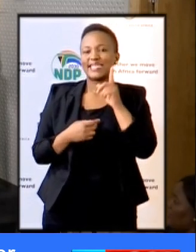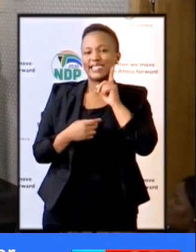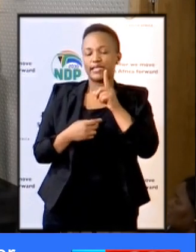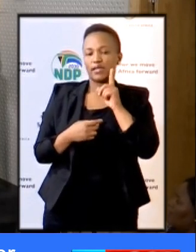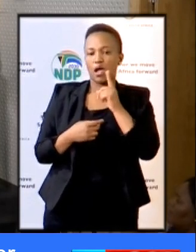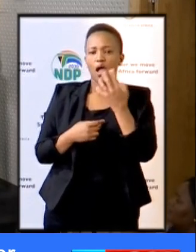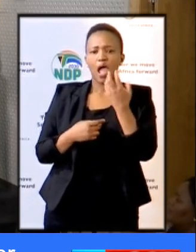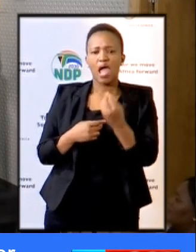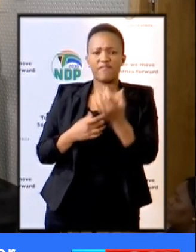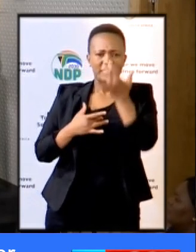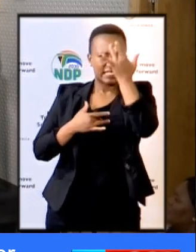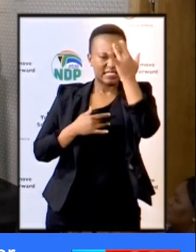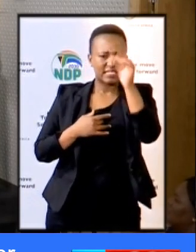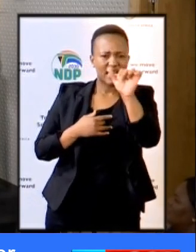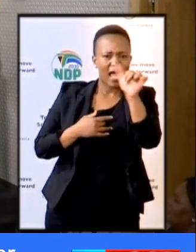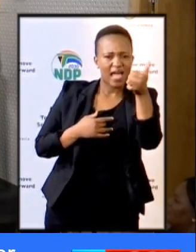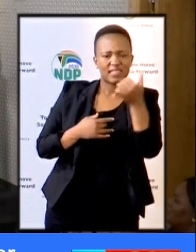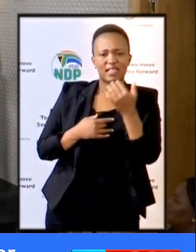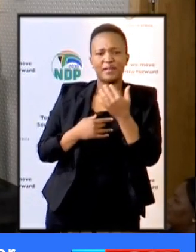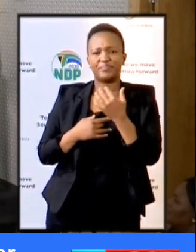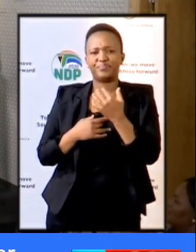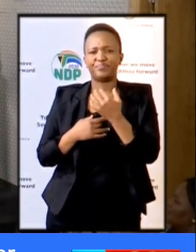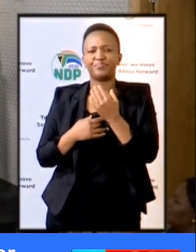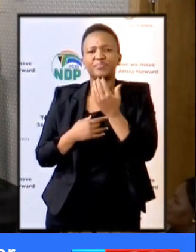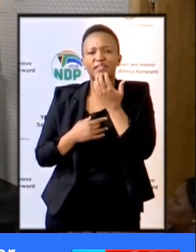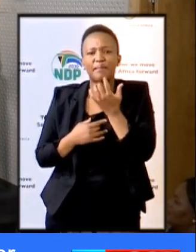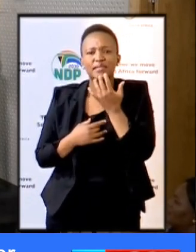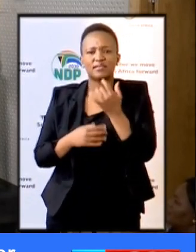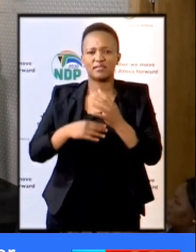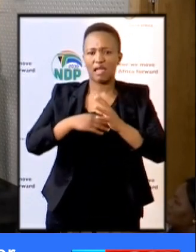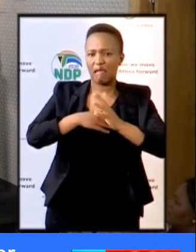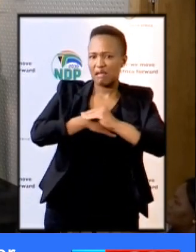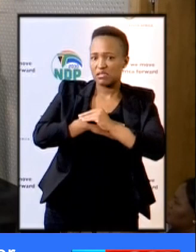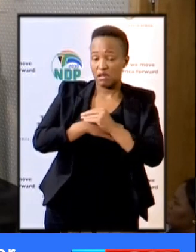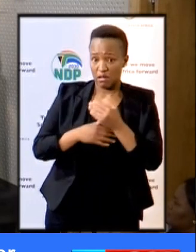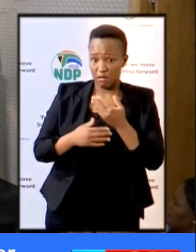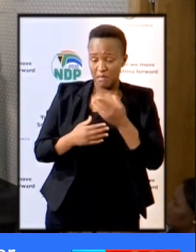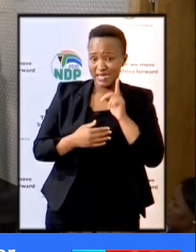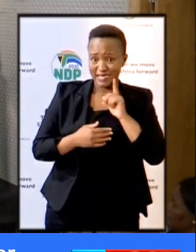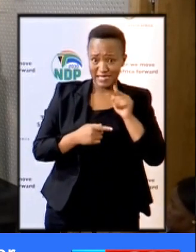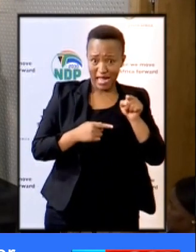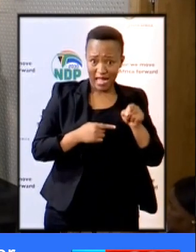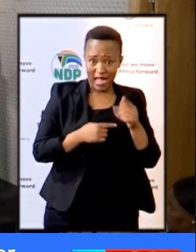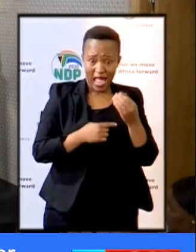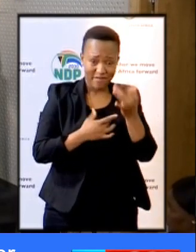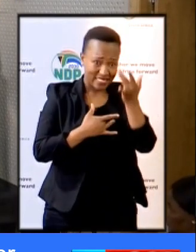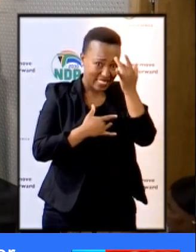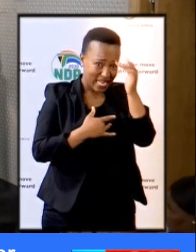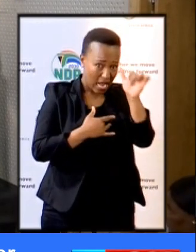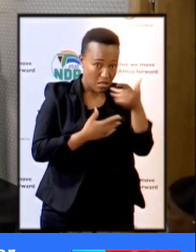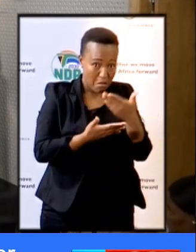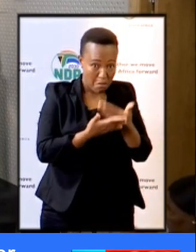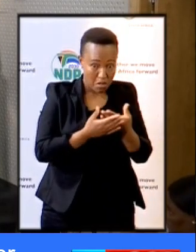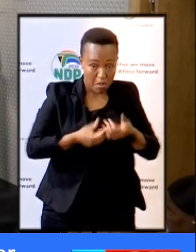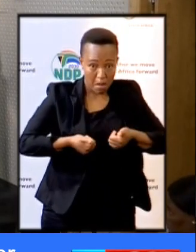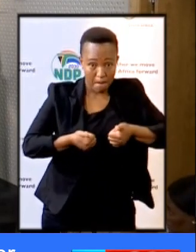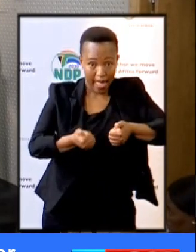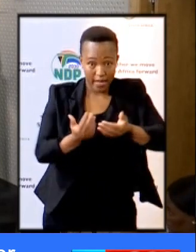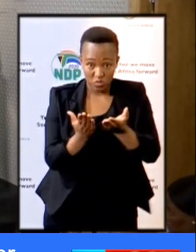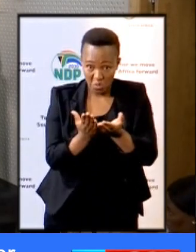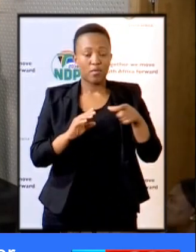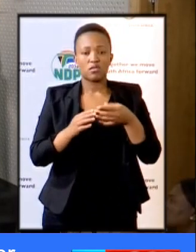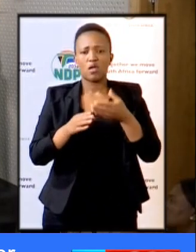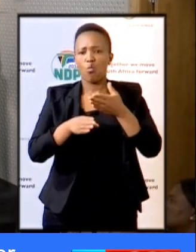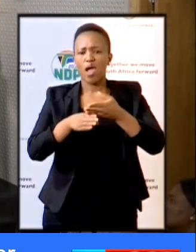comorbidities, yes, that doctors can identify? Will they also be going back to school? Then there's a question from Matthew Service